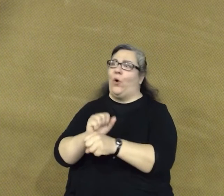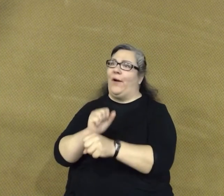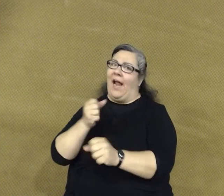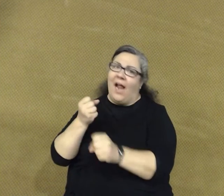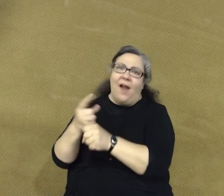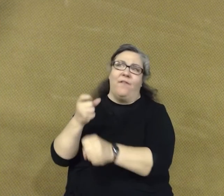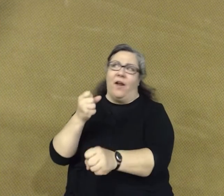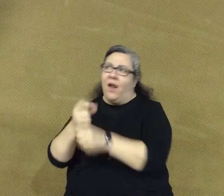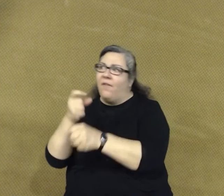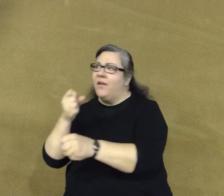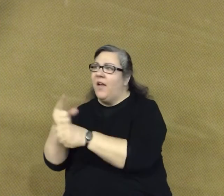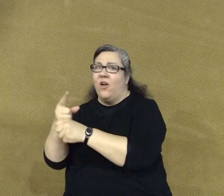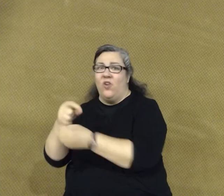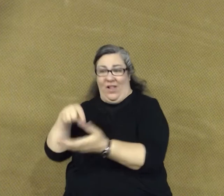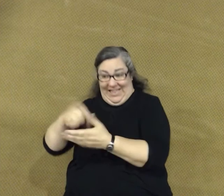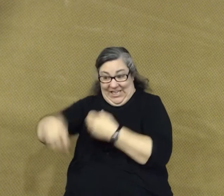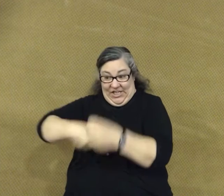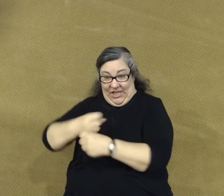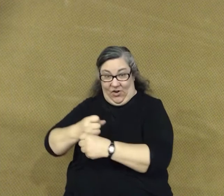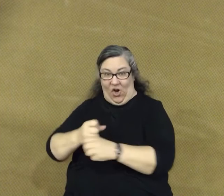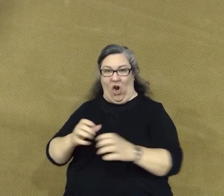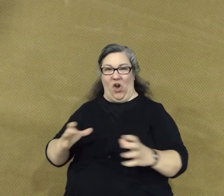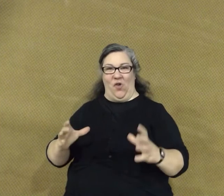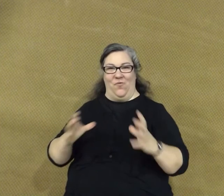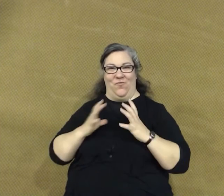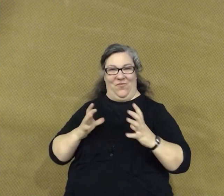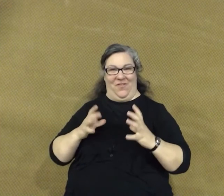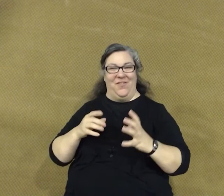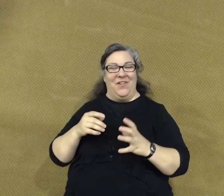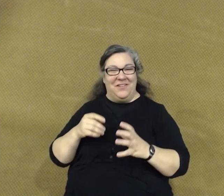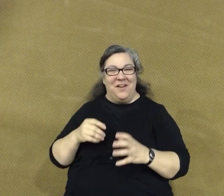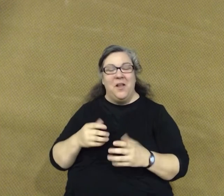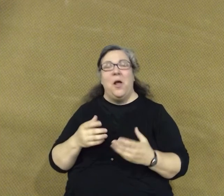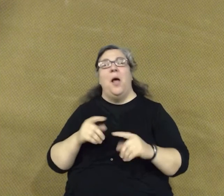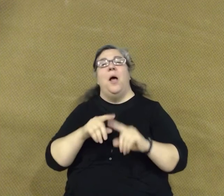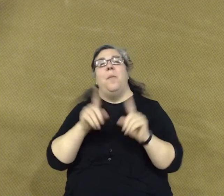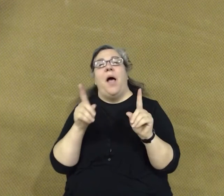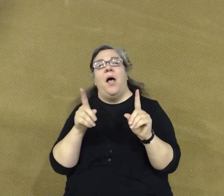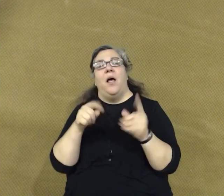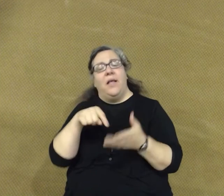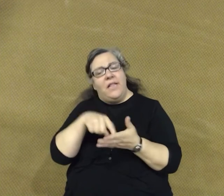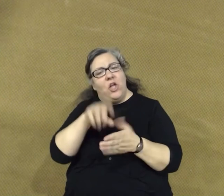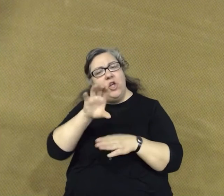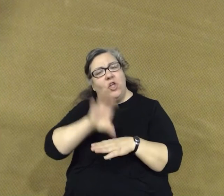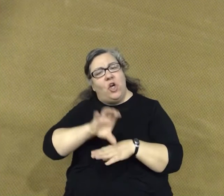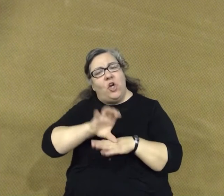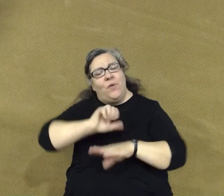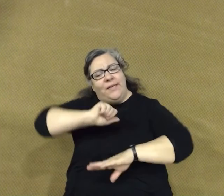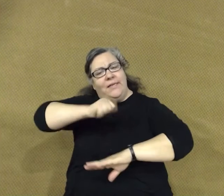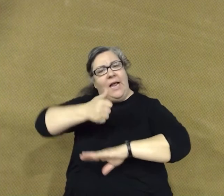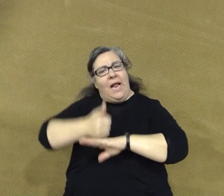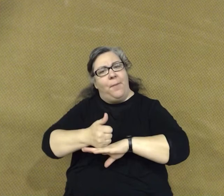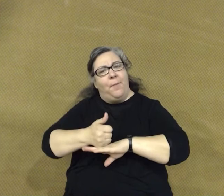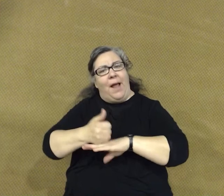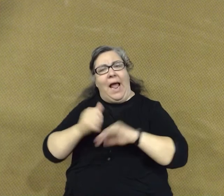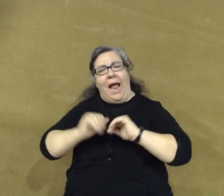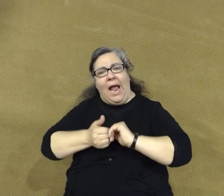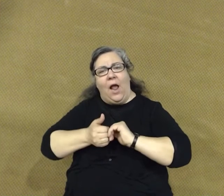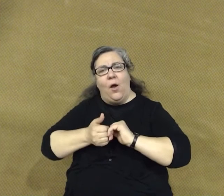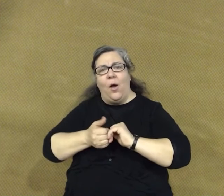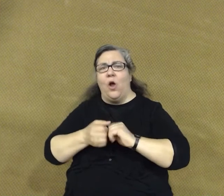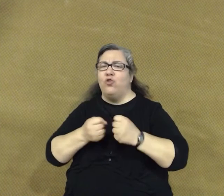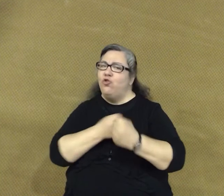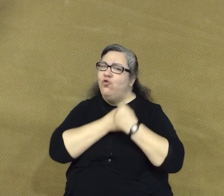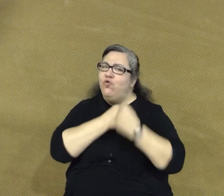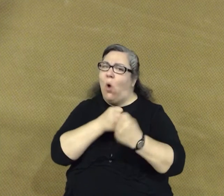off this Mother's Day. But this church was founded with the heavy influence